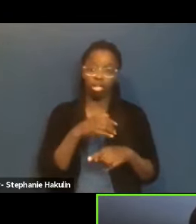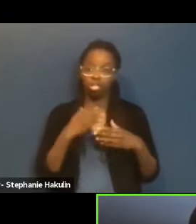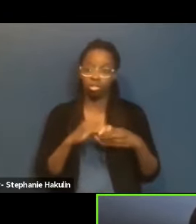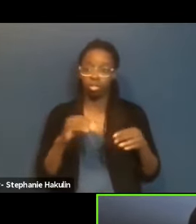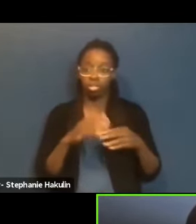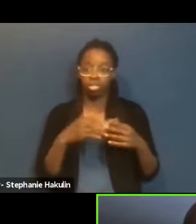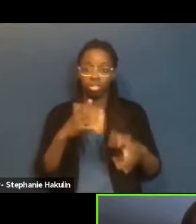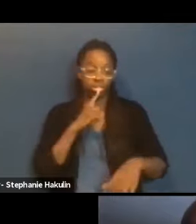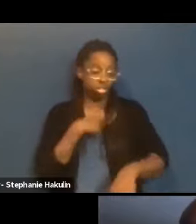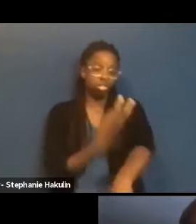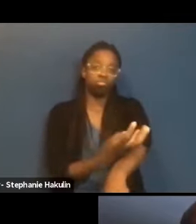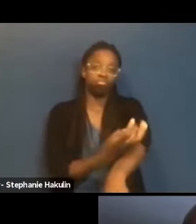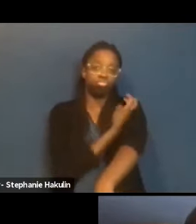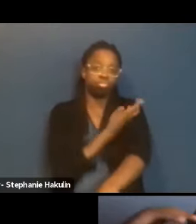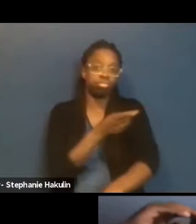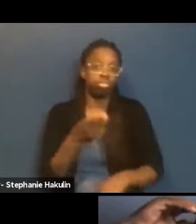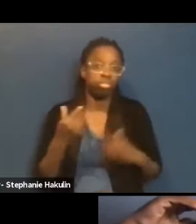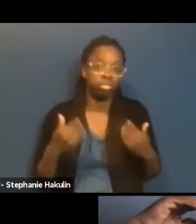immediately.